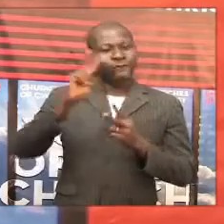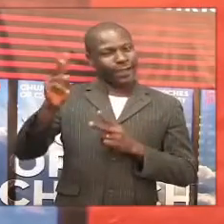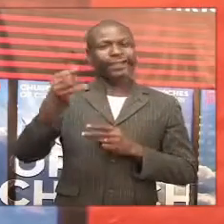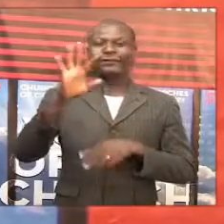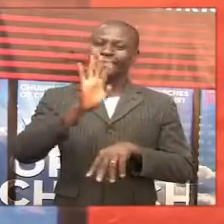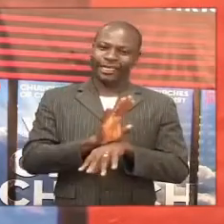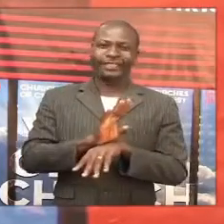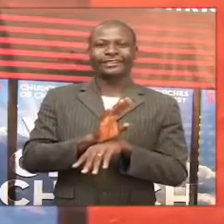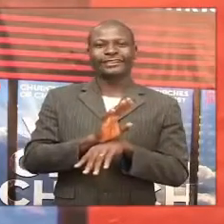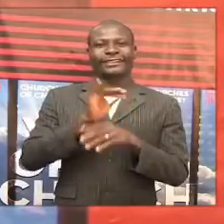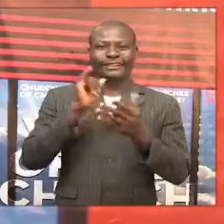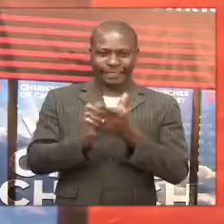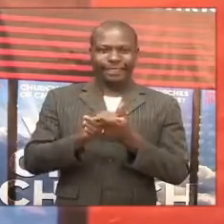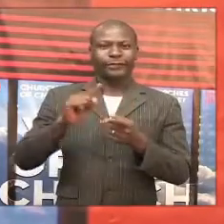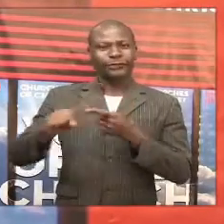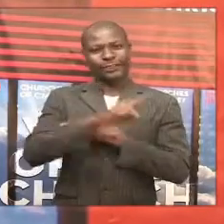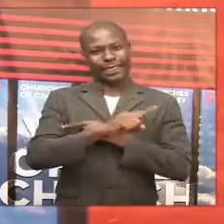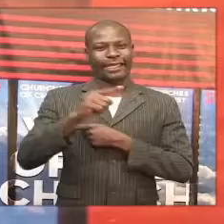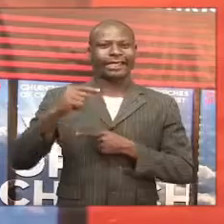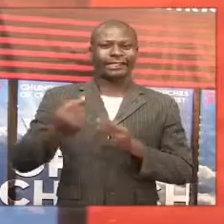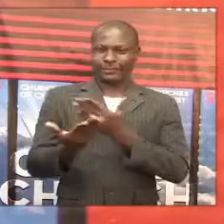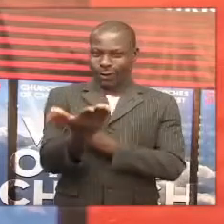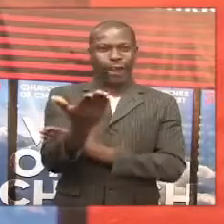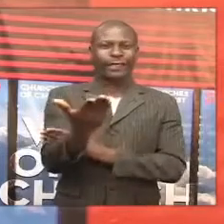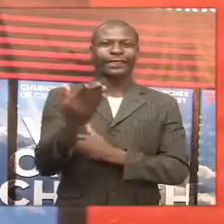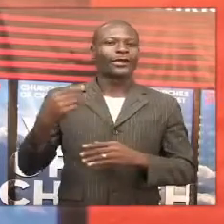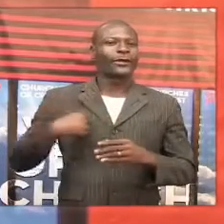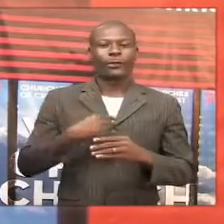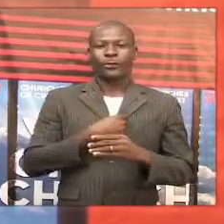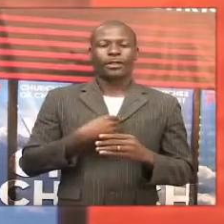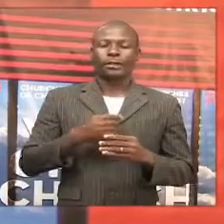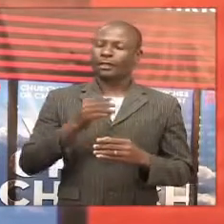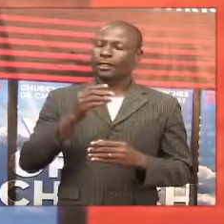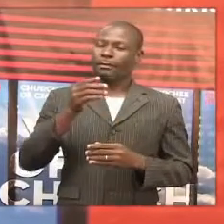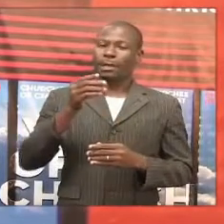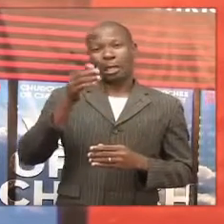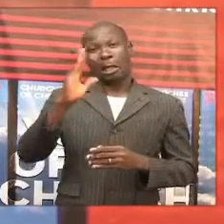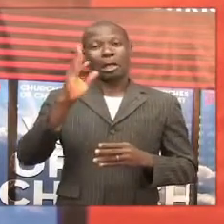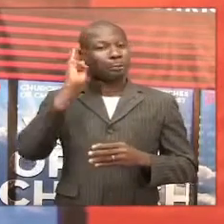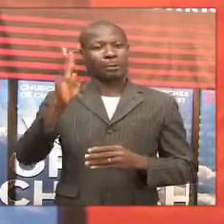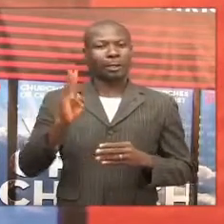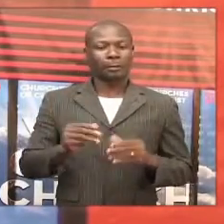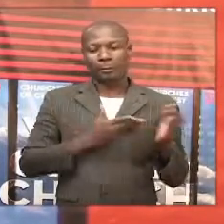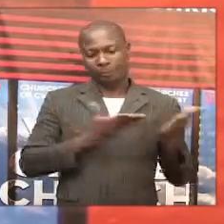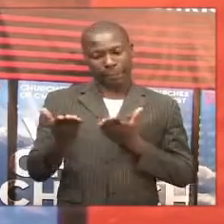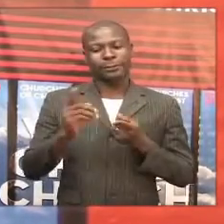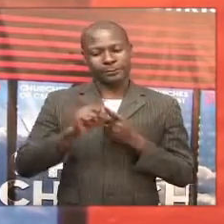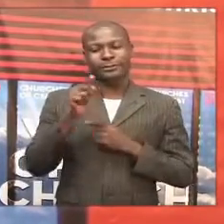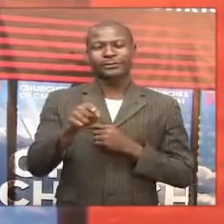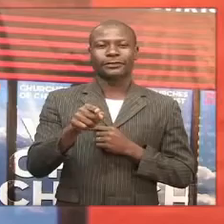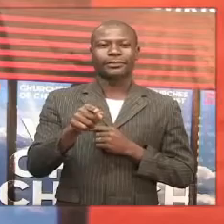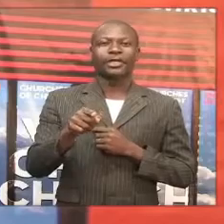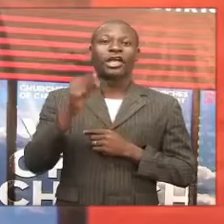church, and a ne, and a pain so. Aye, in Yankupono, epe, na ye de ebrewo.